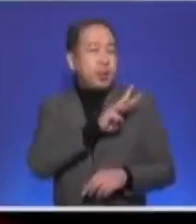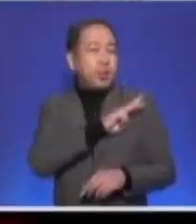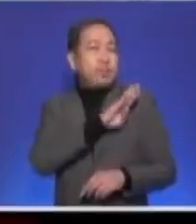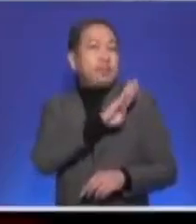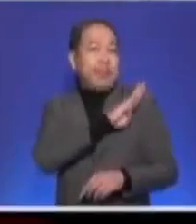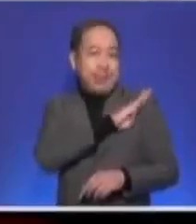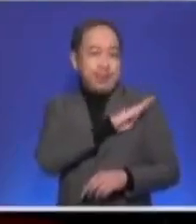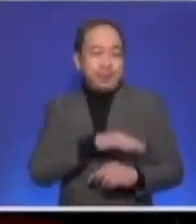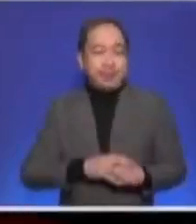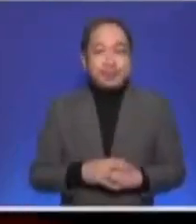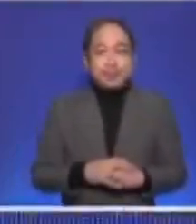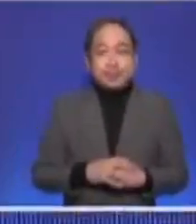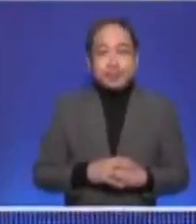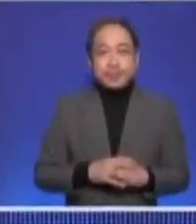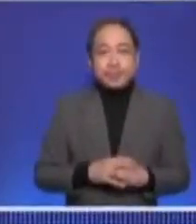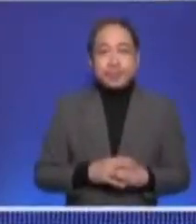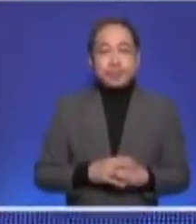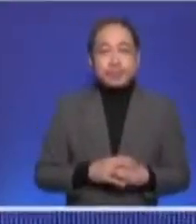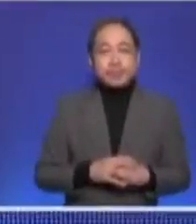Well, I think the